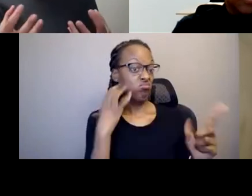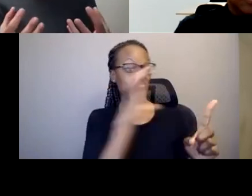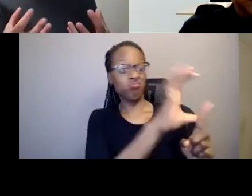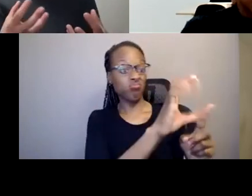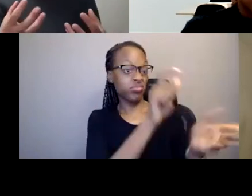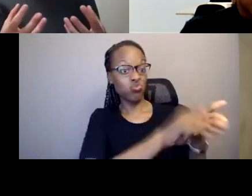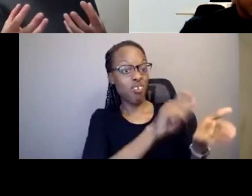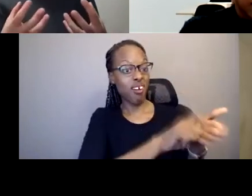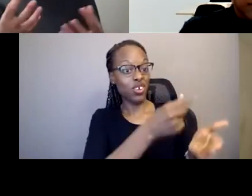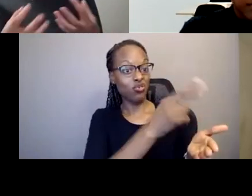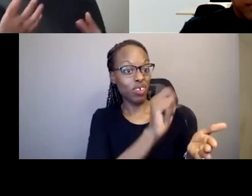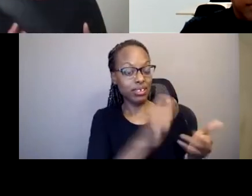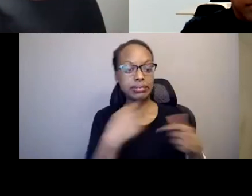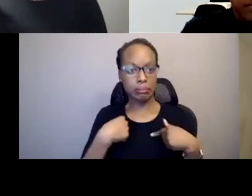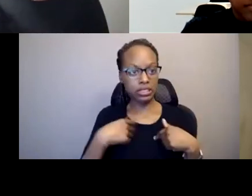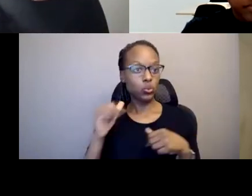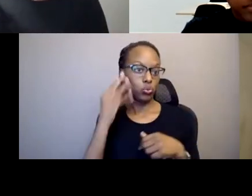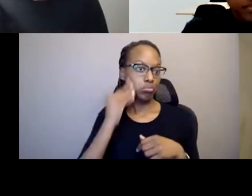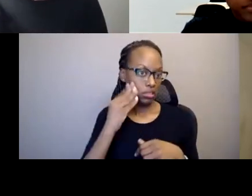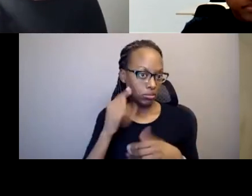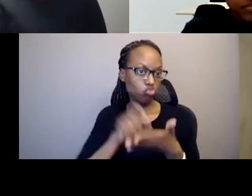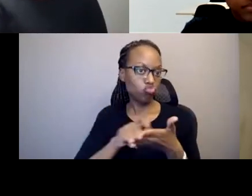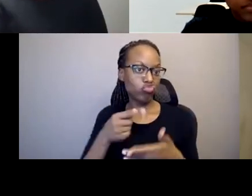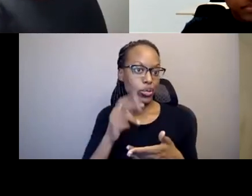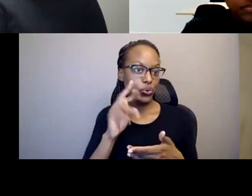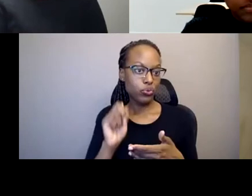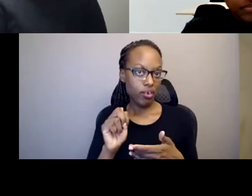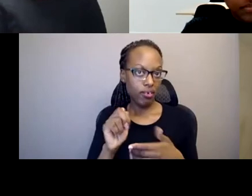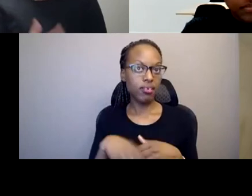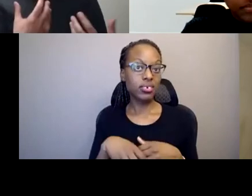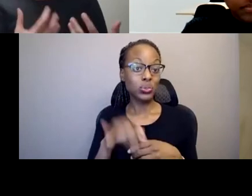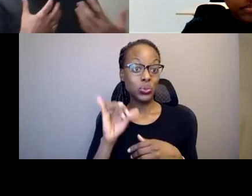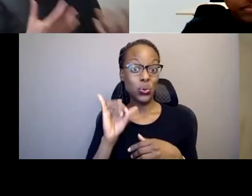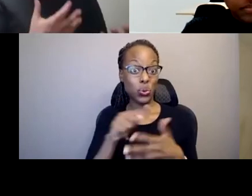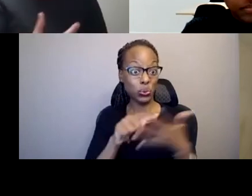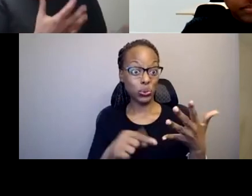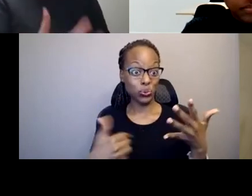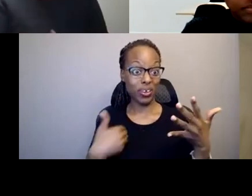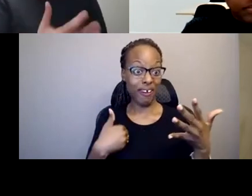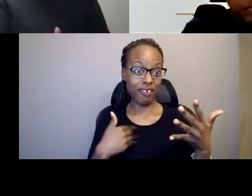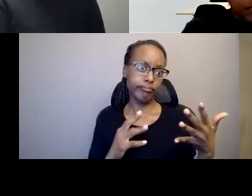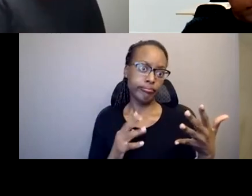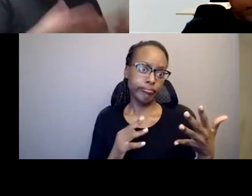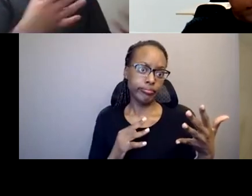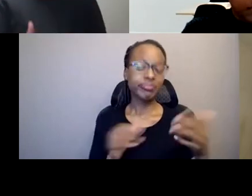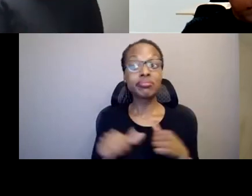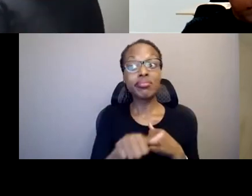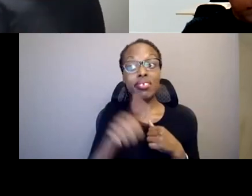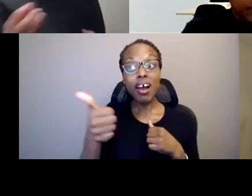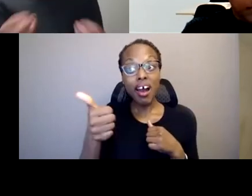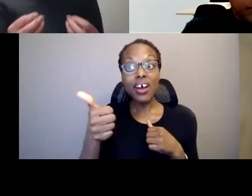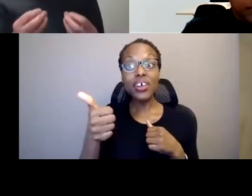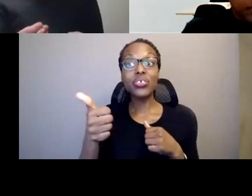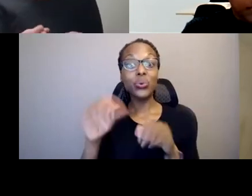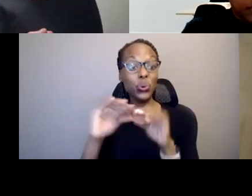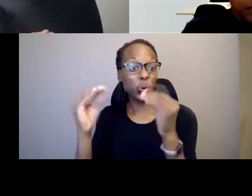I think, these are the difficulties that maybe other, organizations like, Arab American organizations or BIPOC organizations